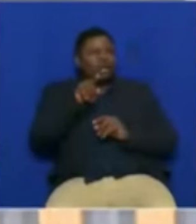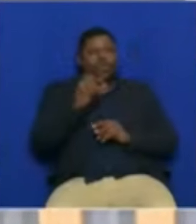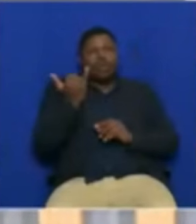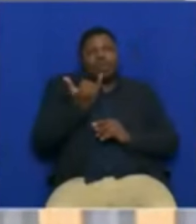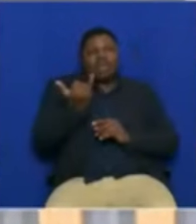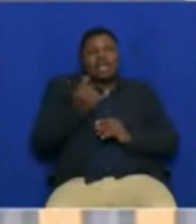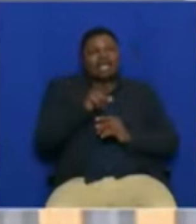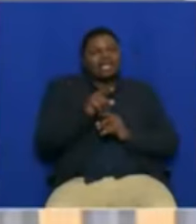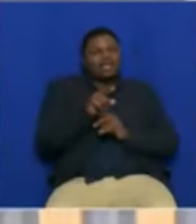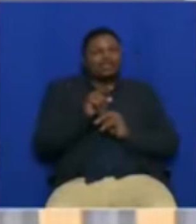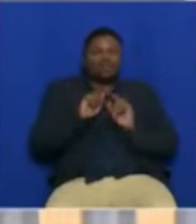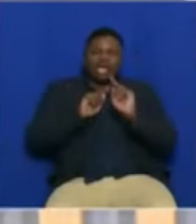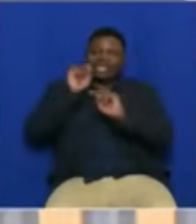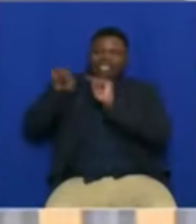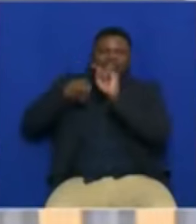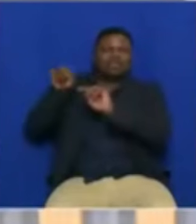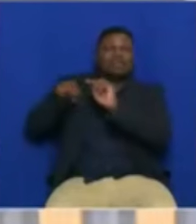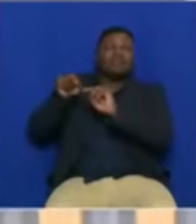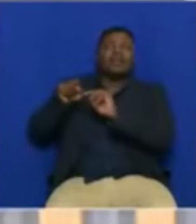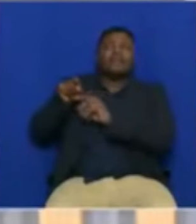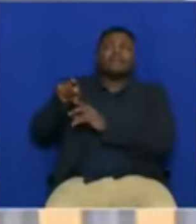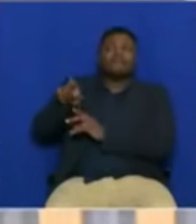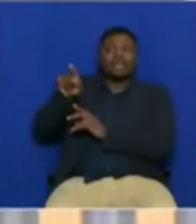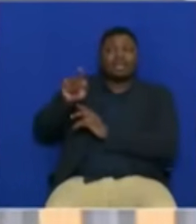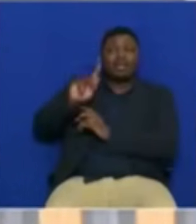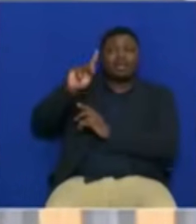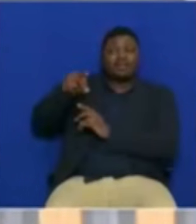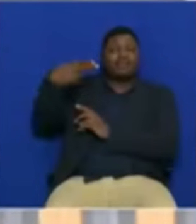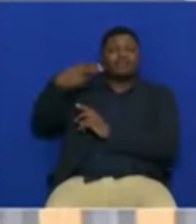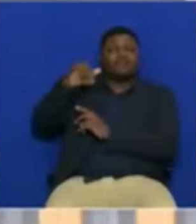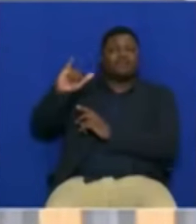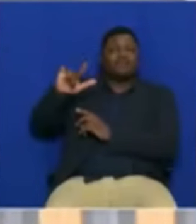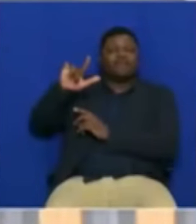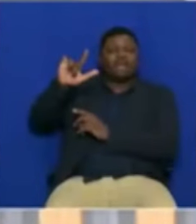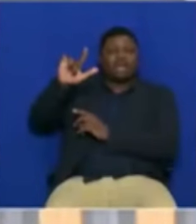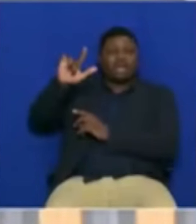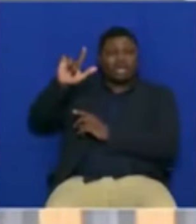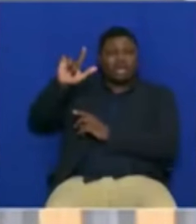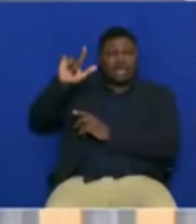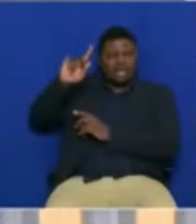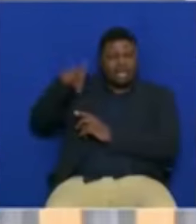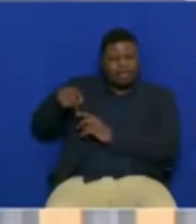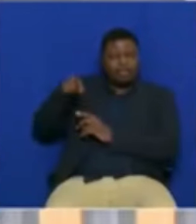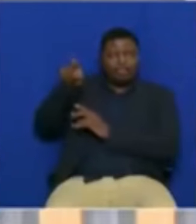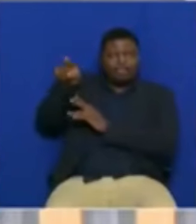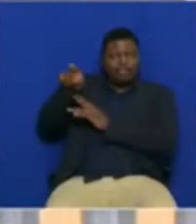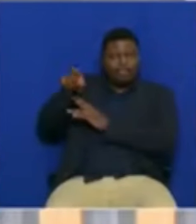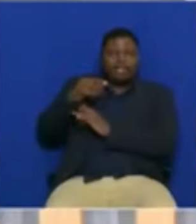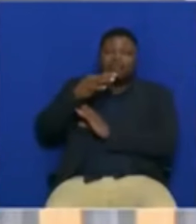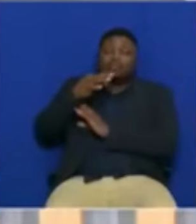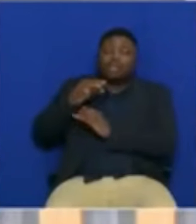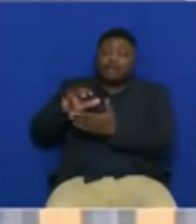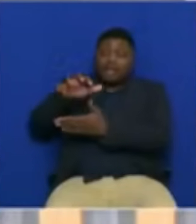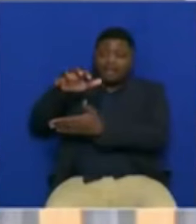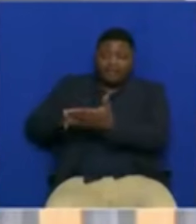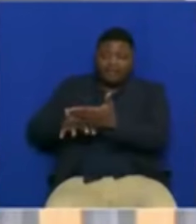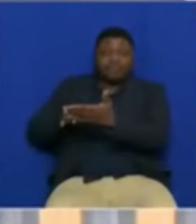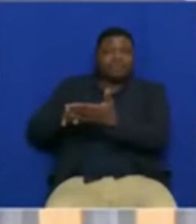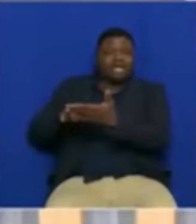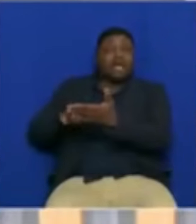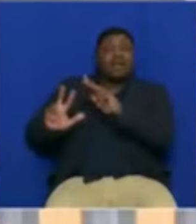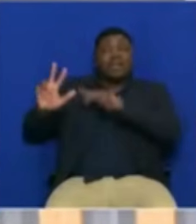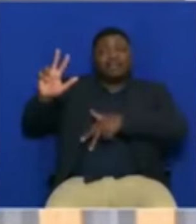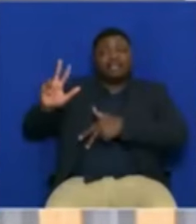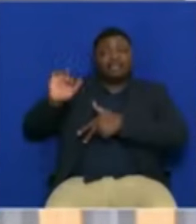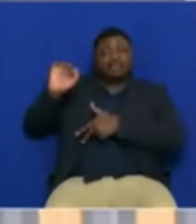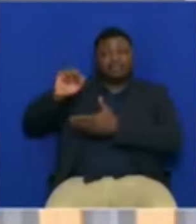Phillips says, because as I understand what Phillips has done in his affidavit is he looked at docket, because